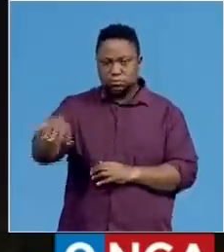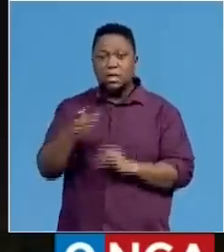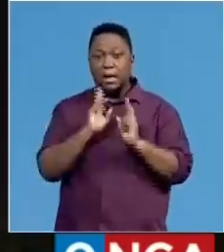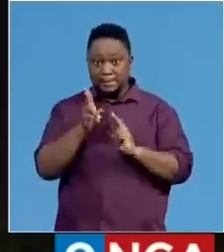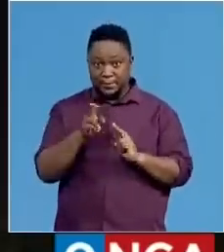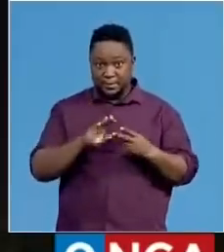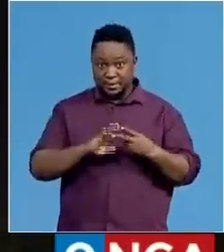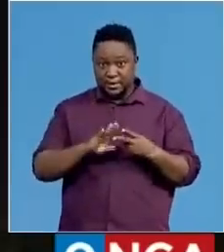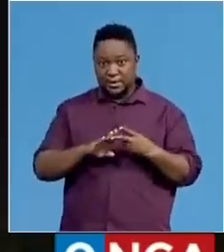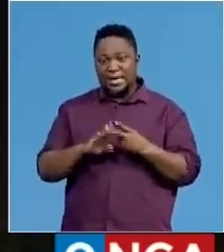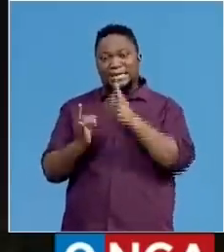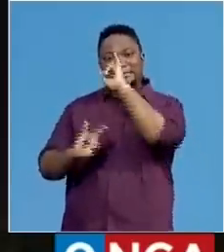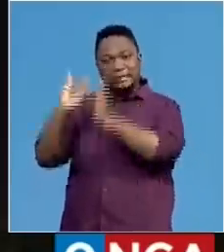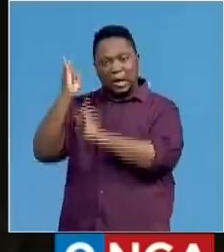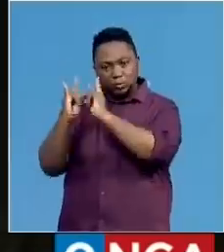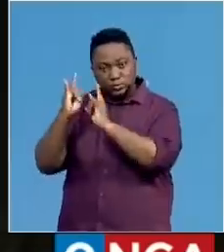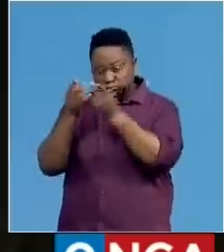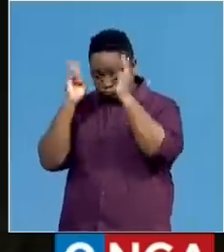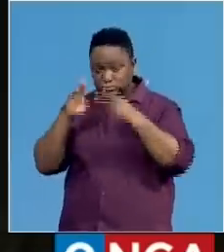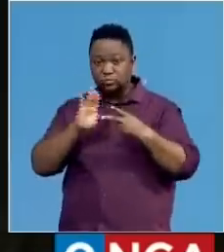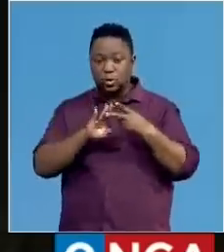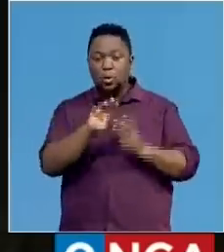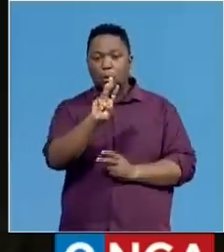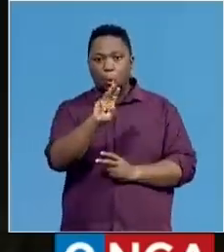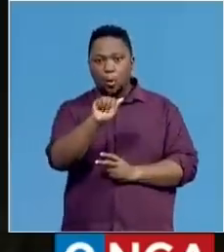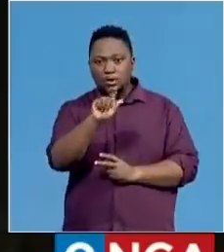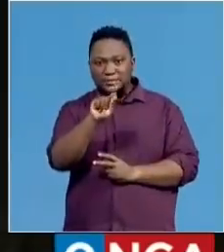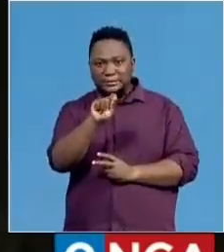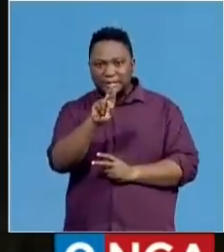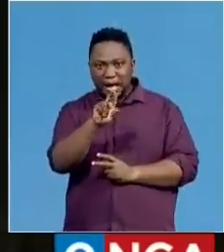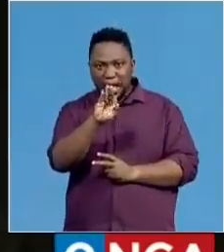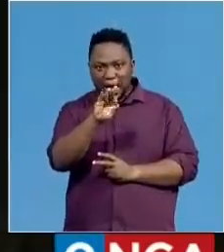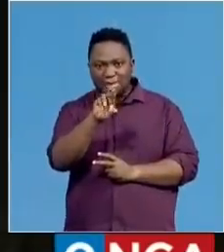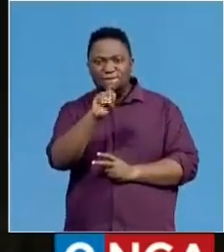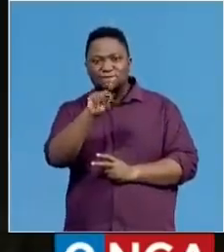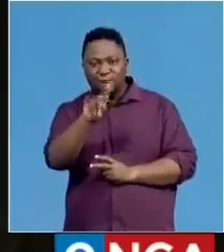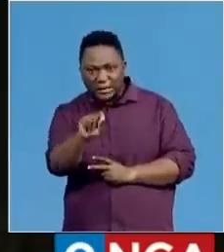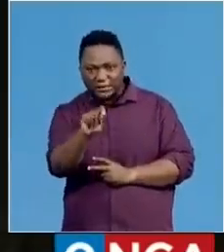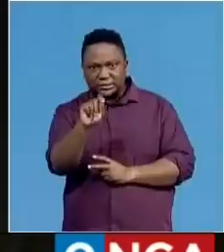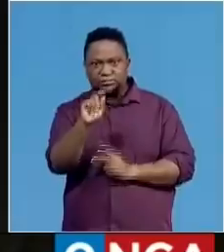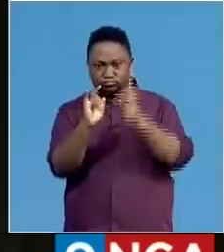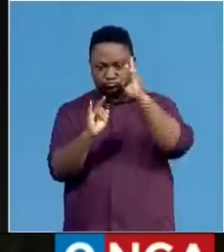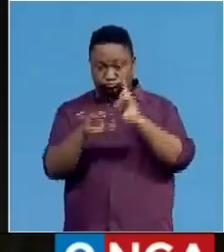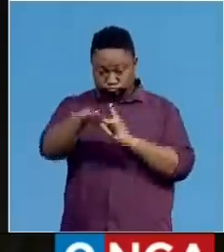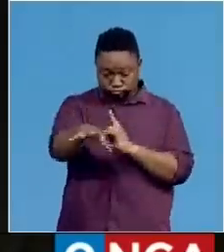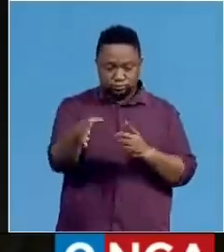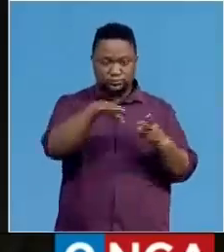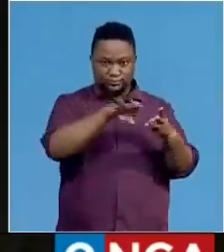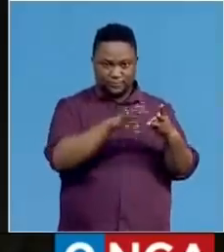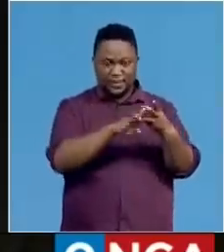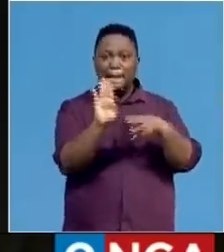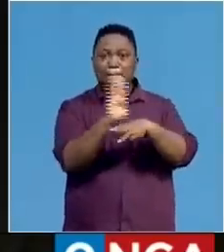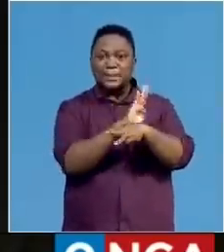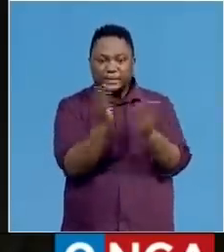again: the Hidding campus in town, the waterfront campus, the business school, and also I